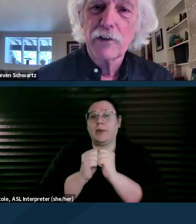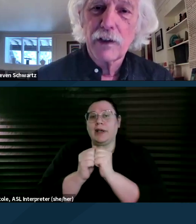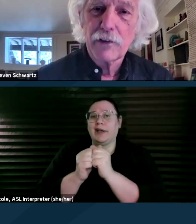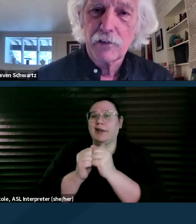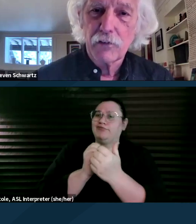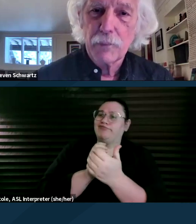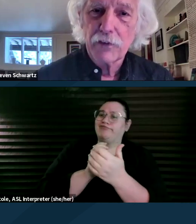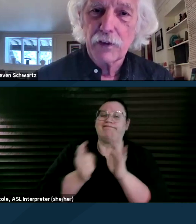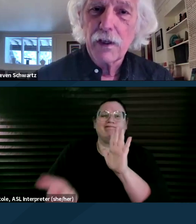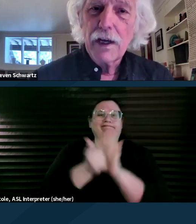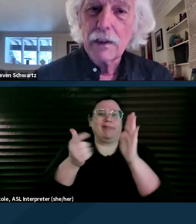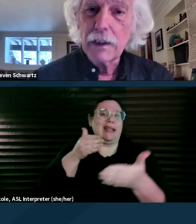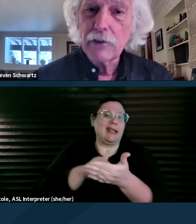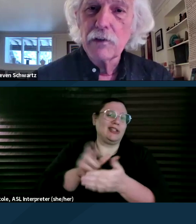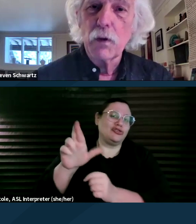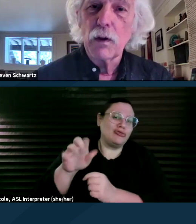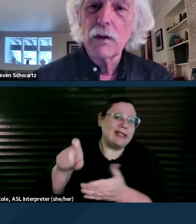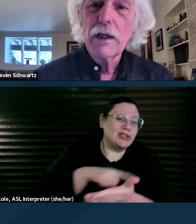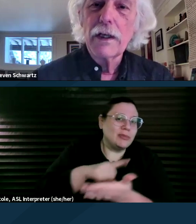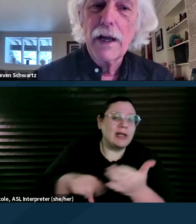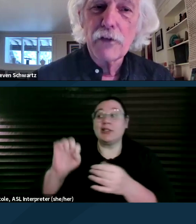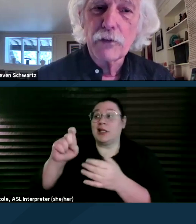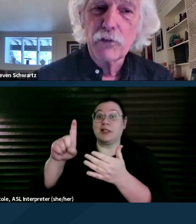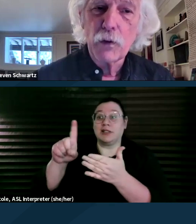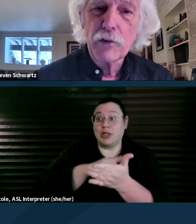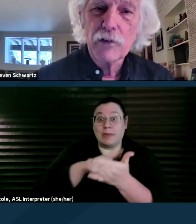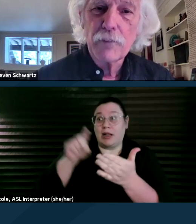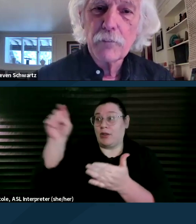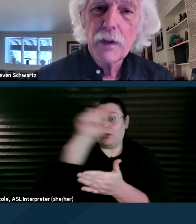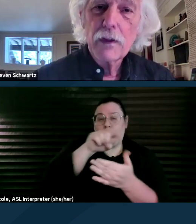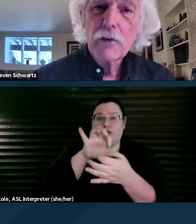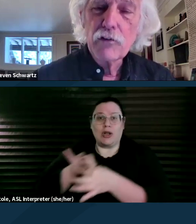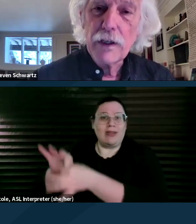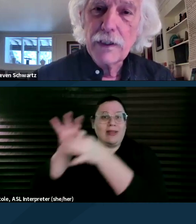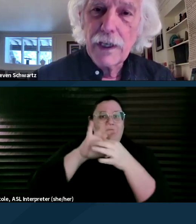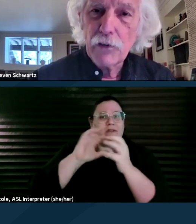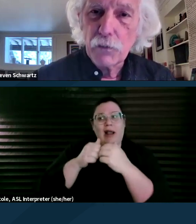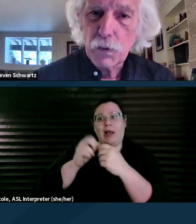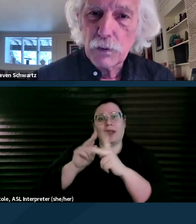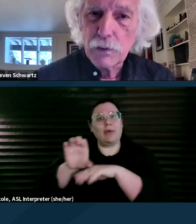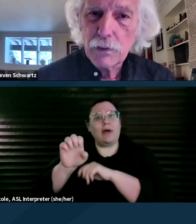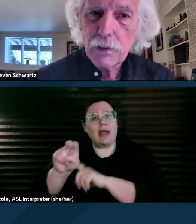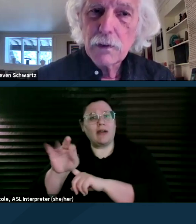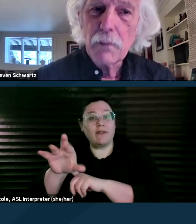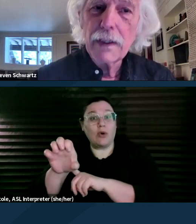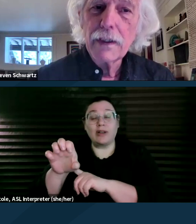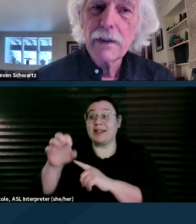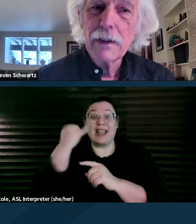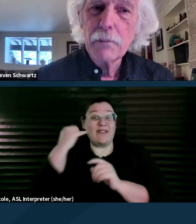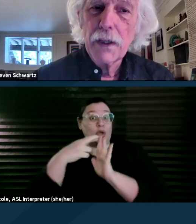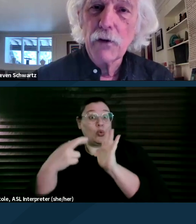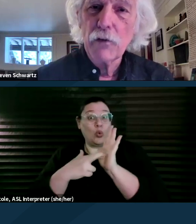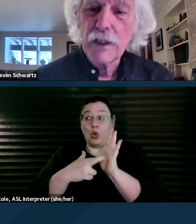race and sex discrimination, it links them all in how they're enforced. Striking down the rule